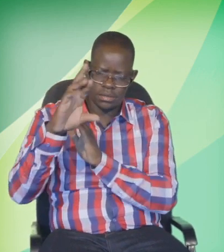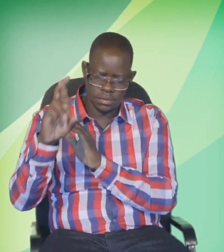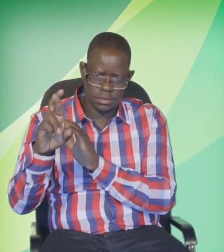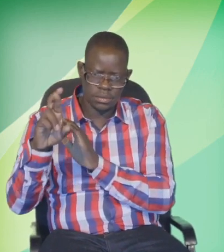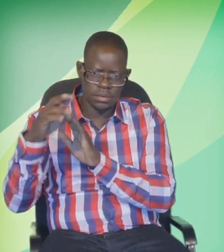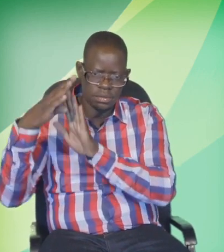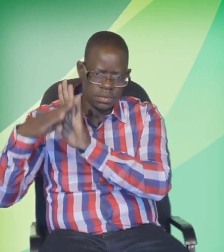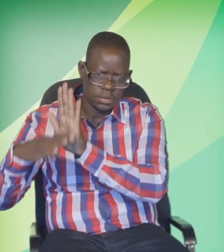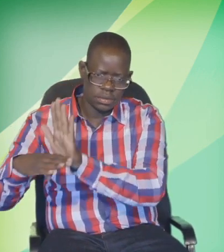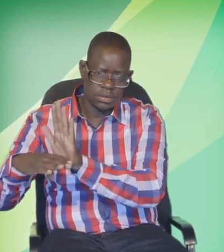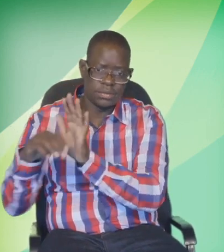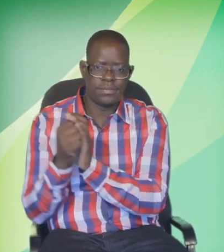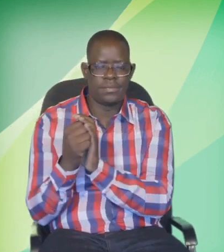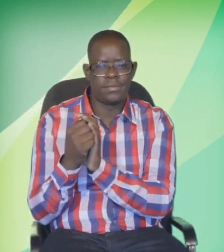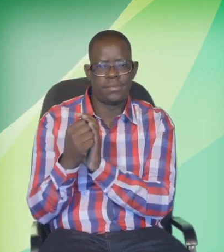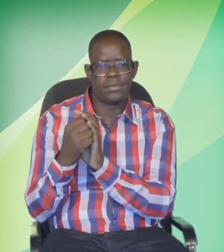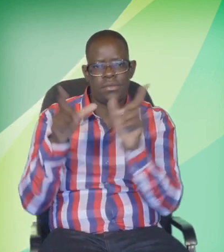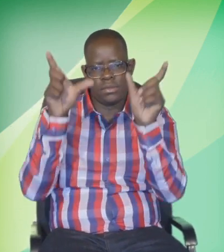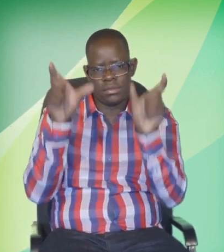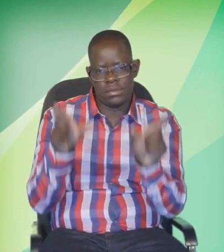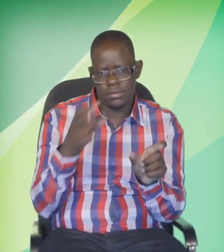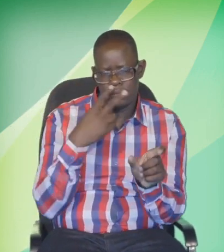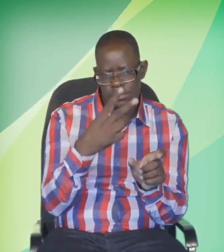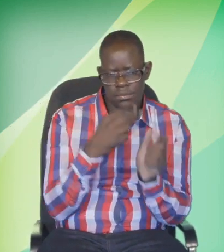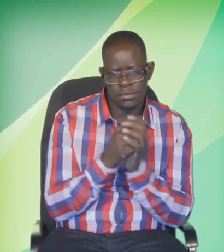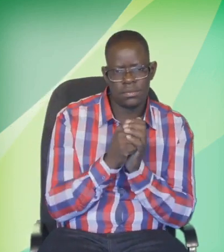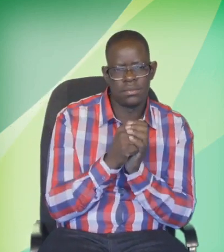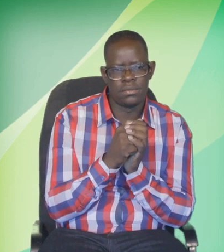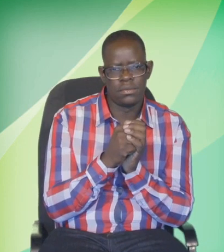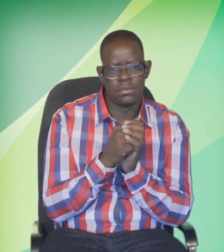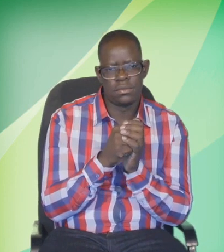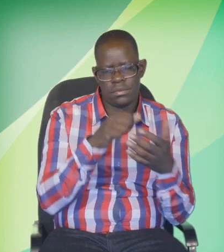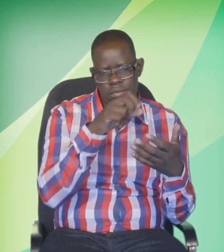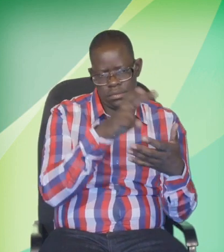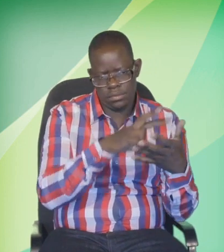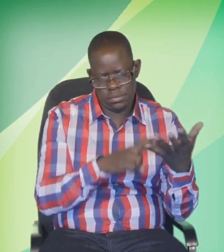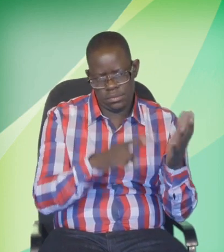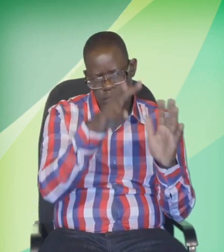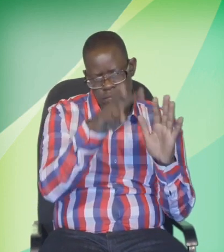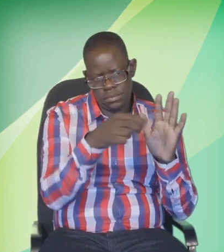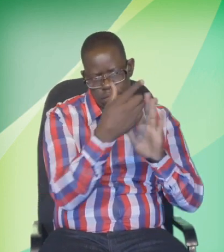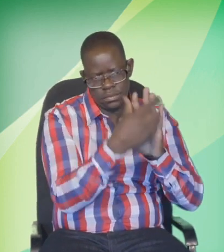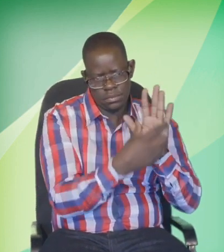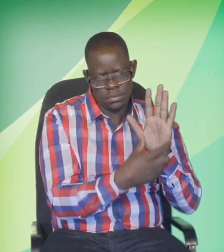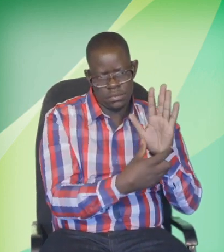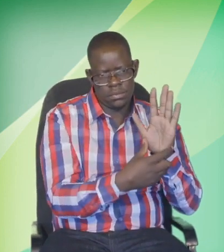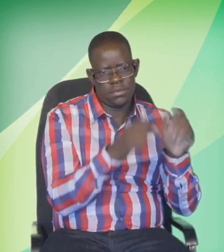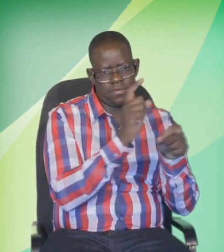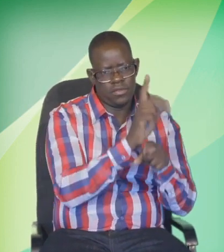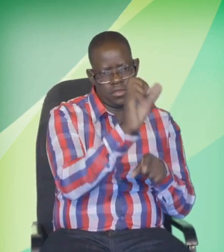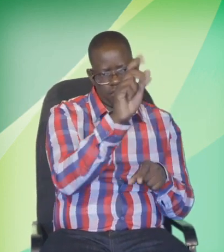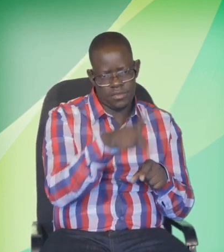owing decreases. As you can see here as we record. On the debit side on the 1st of